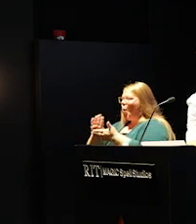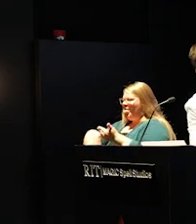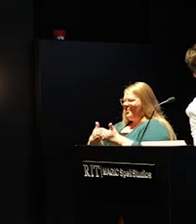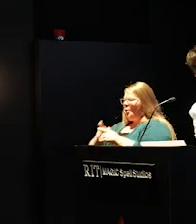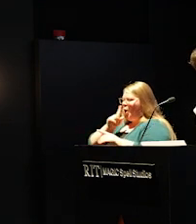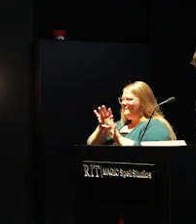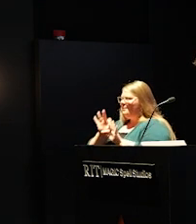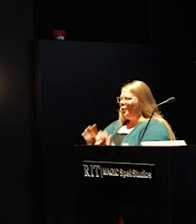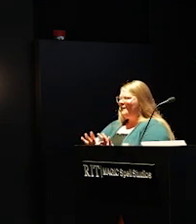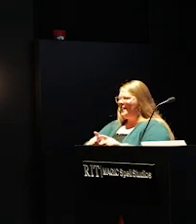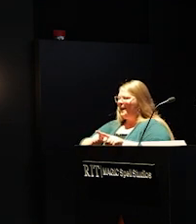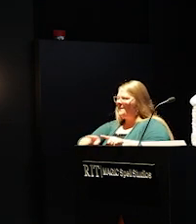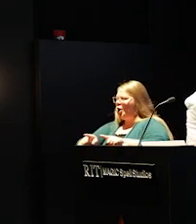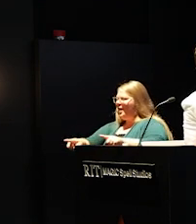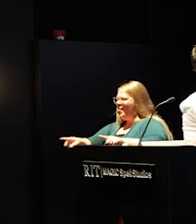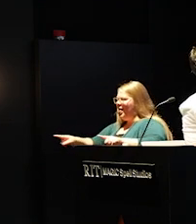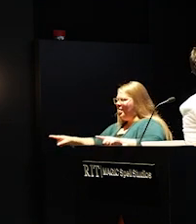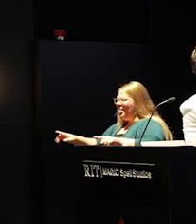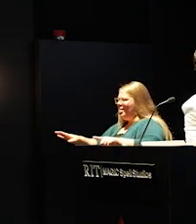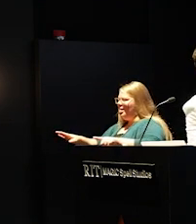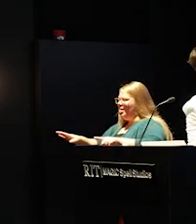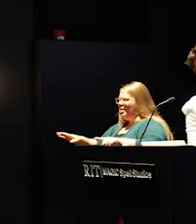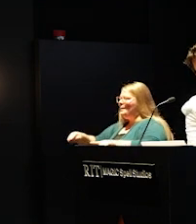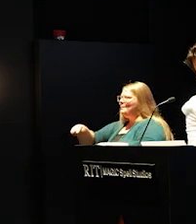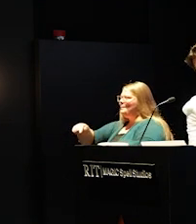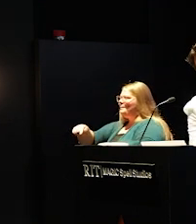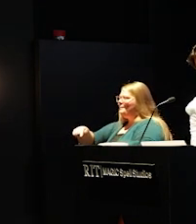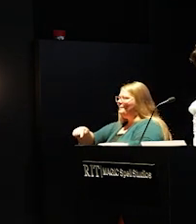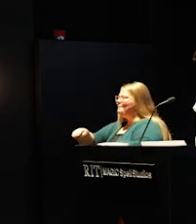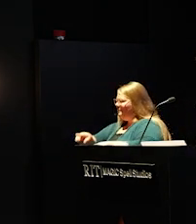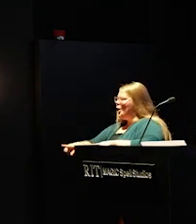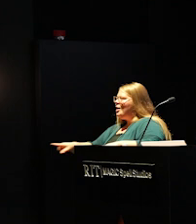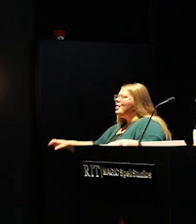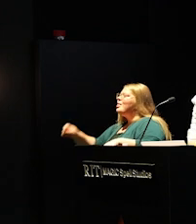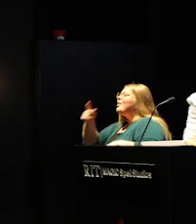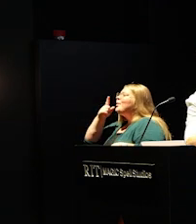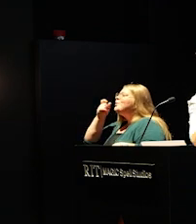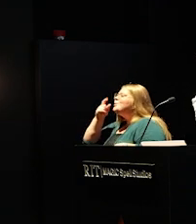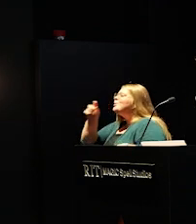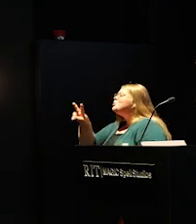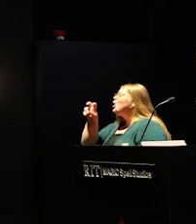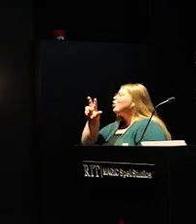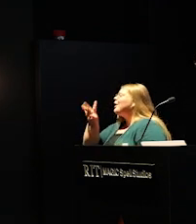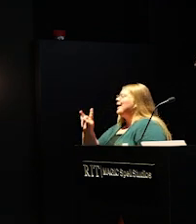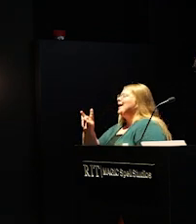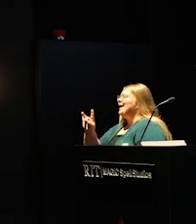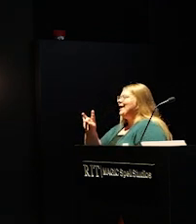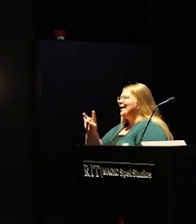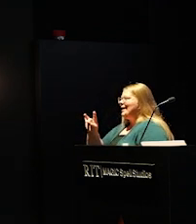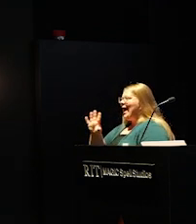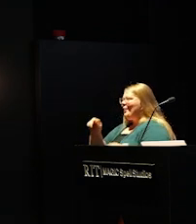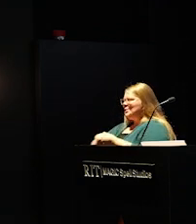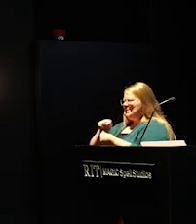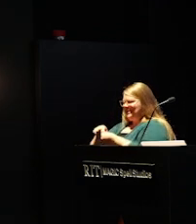At Martine, they're all at 45 degrees. I mean, I think there are 238 of them or something. There are 238. They're exactly at